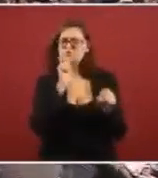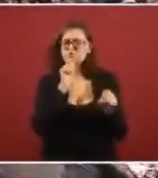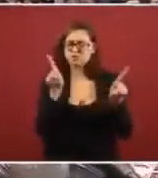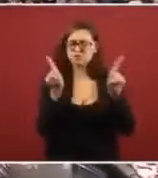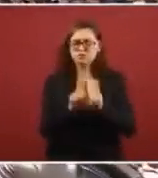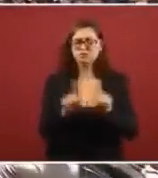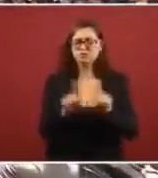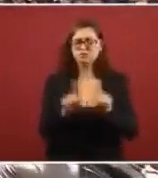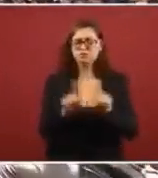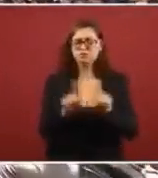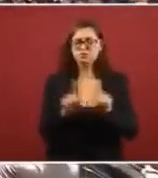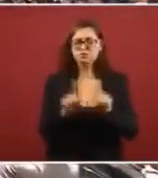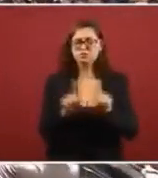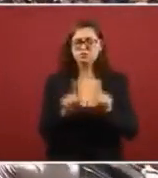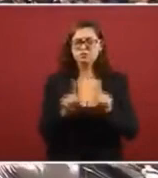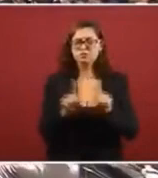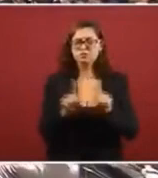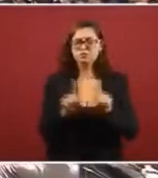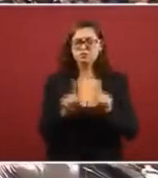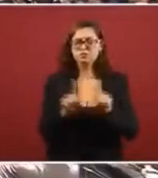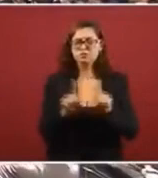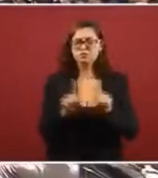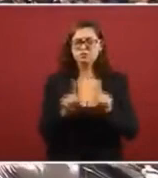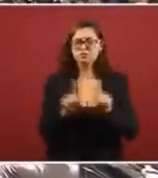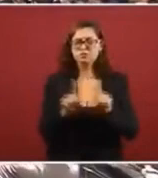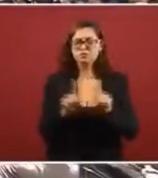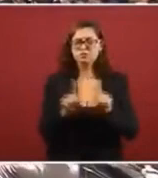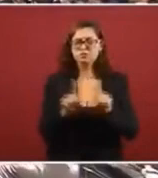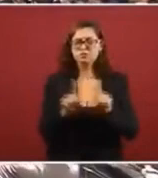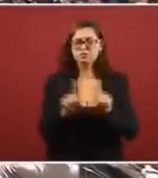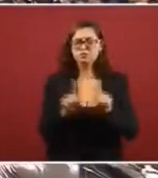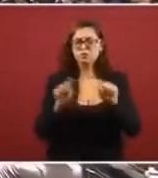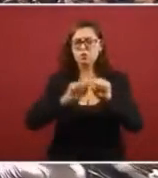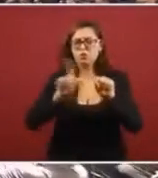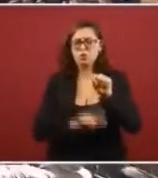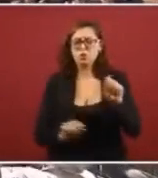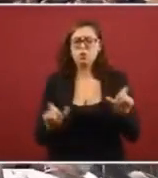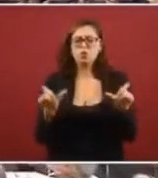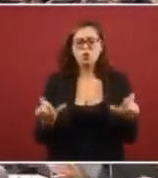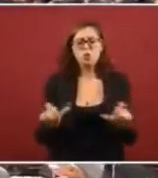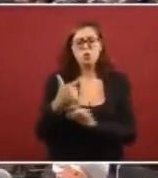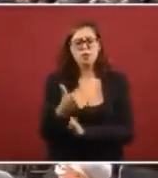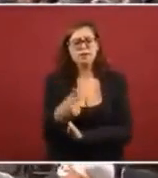of the newly created National Guard